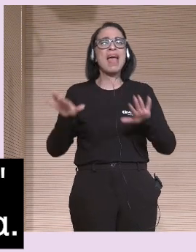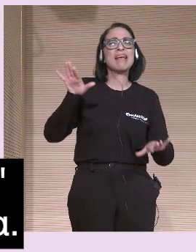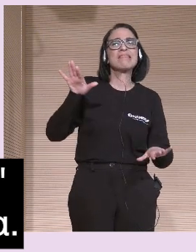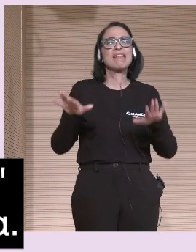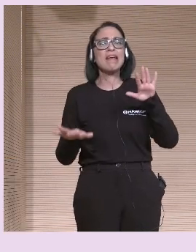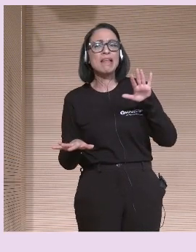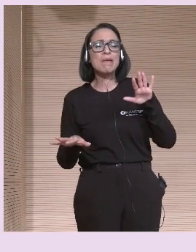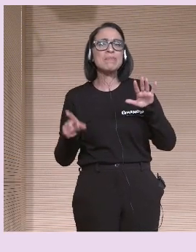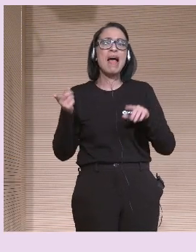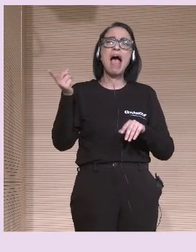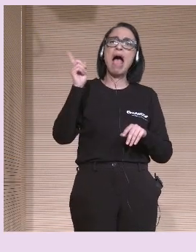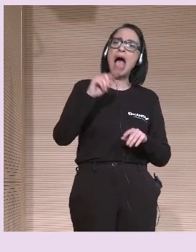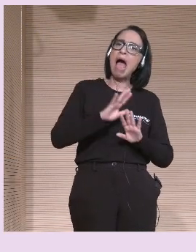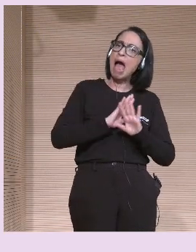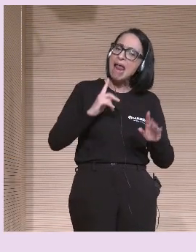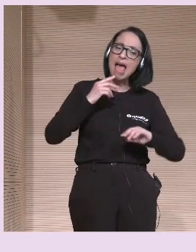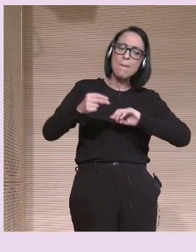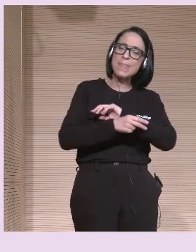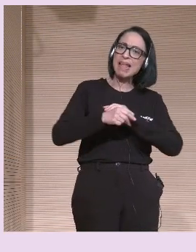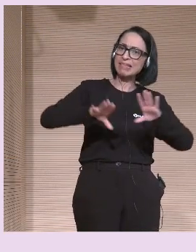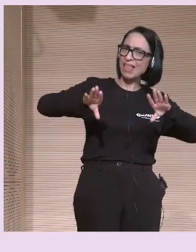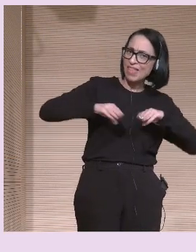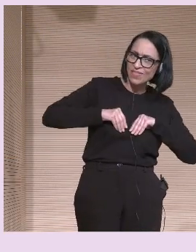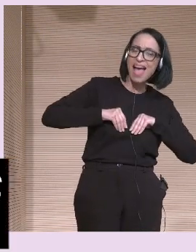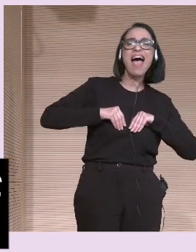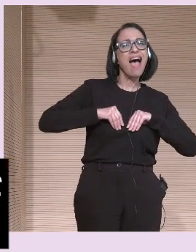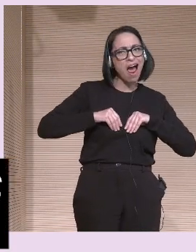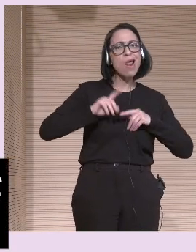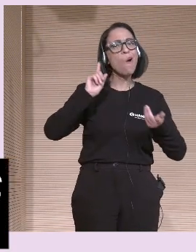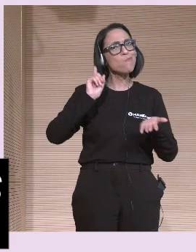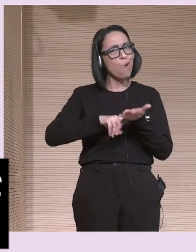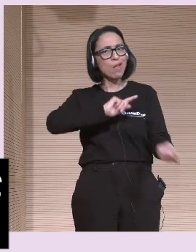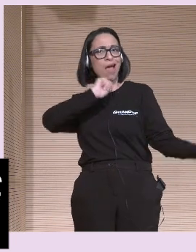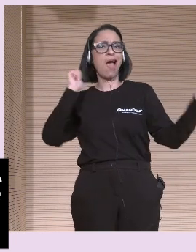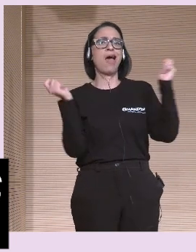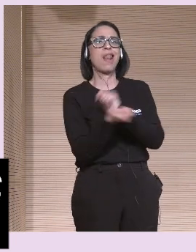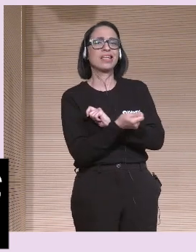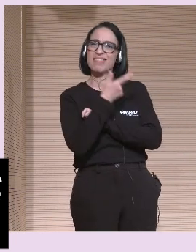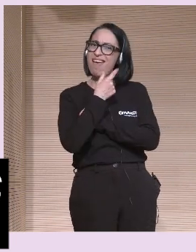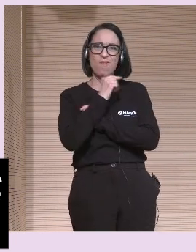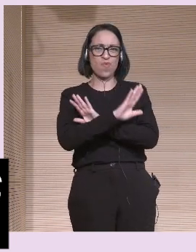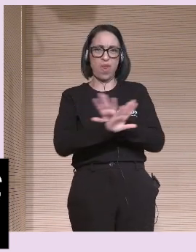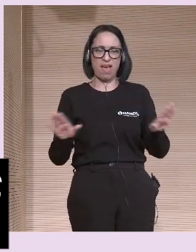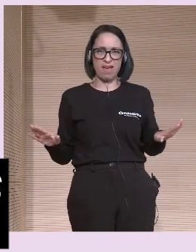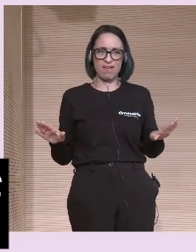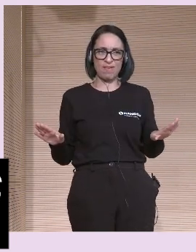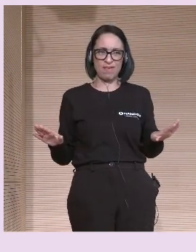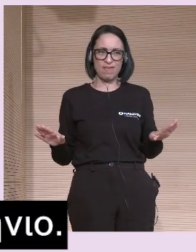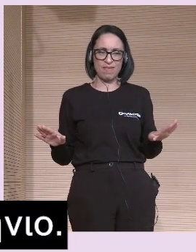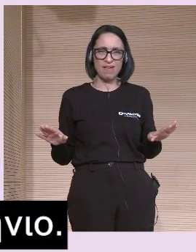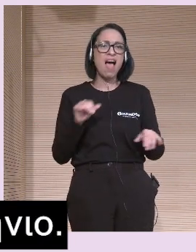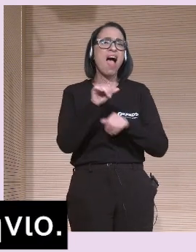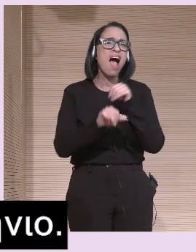the case. But attitudes are volatile, so that the salience of migration quite rapidly goes up and down,